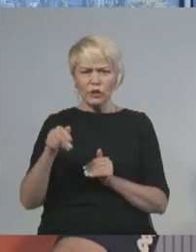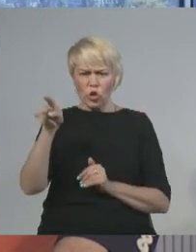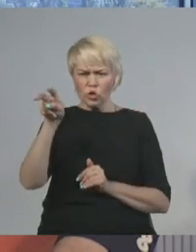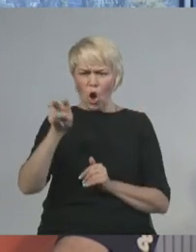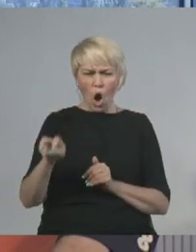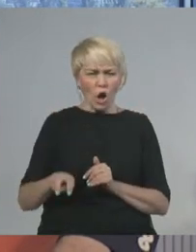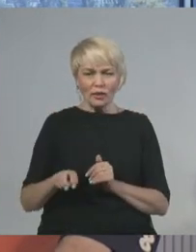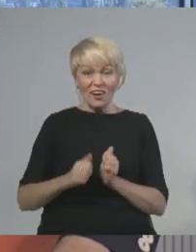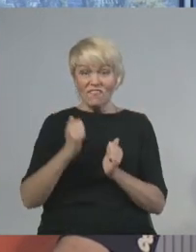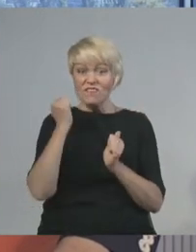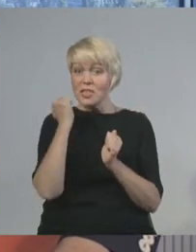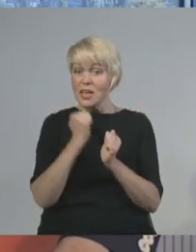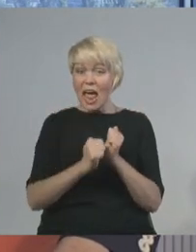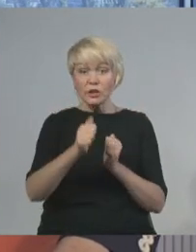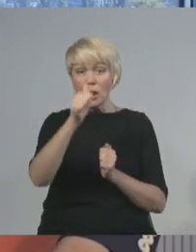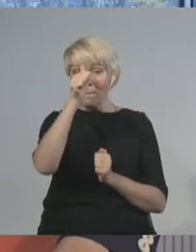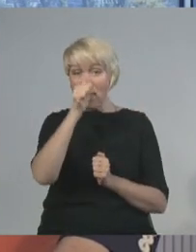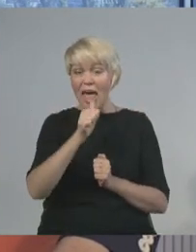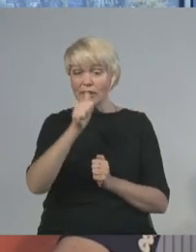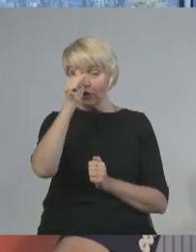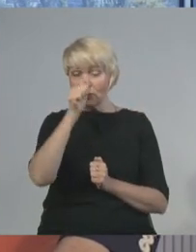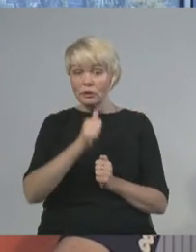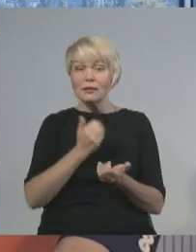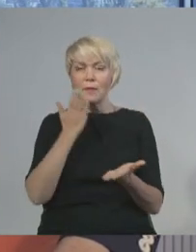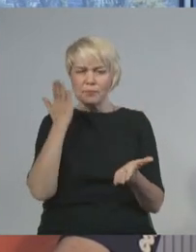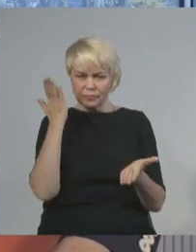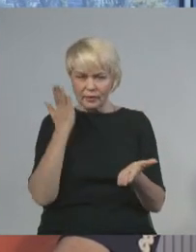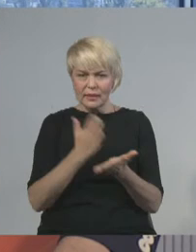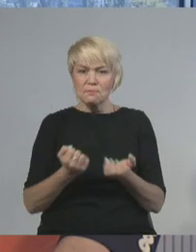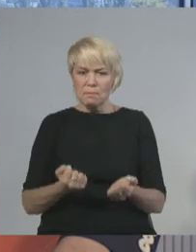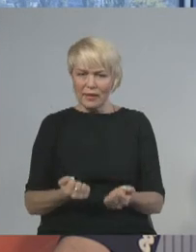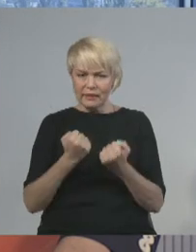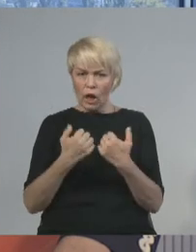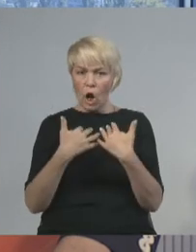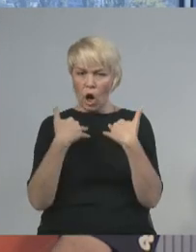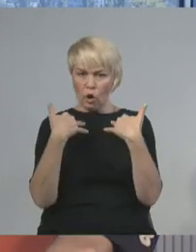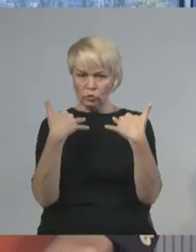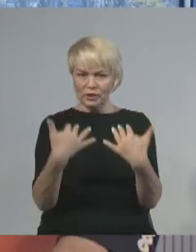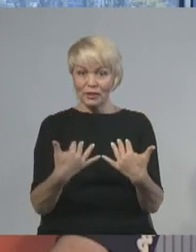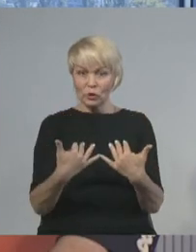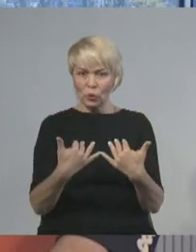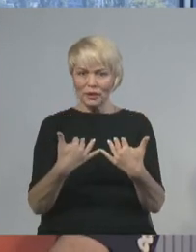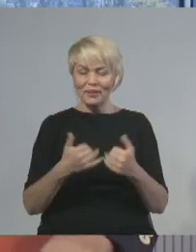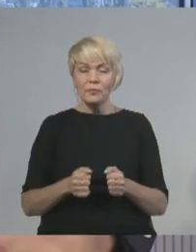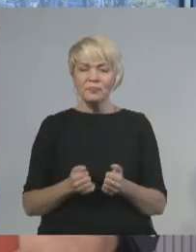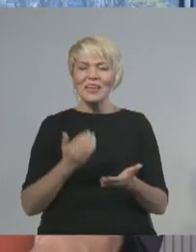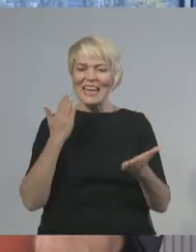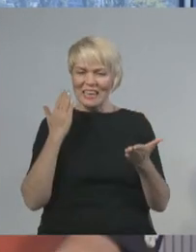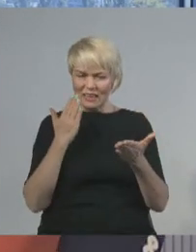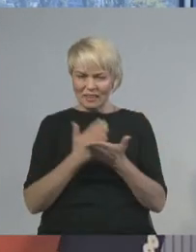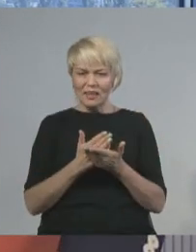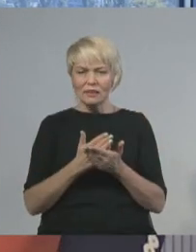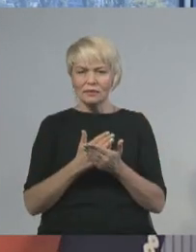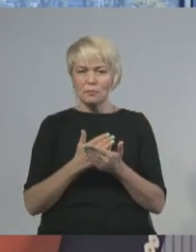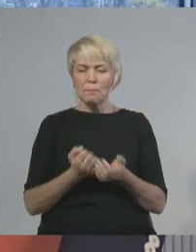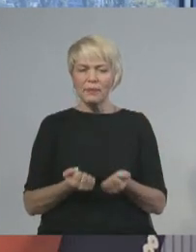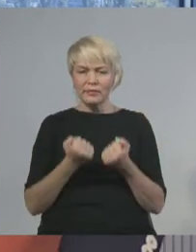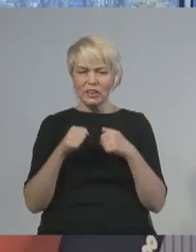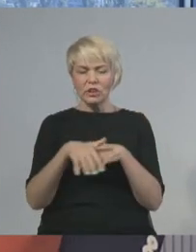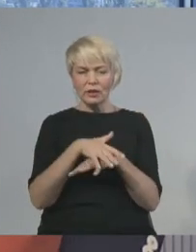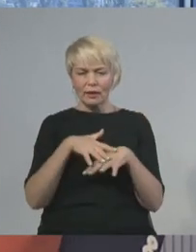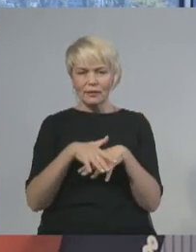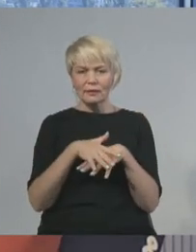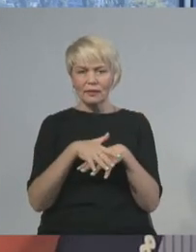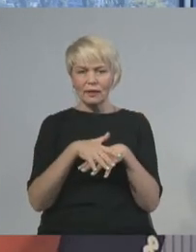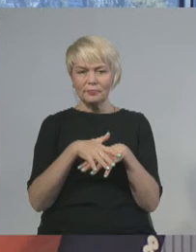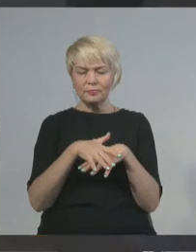now it is about eighty thousand dollars donated by the audience monthly to the media this is so